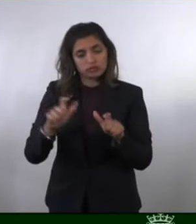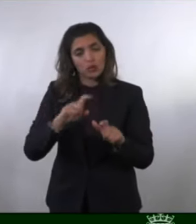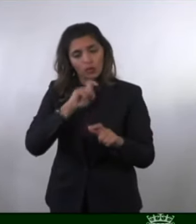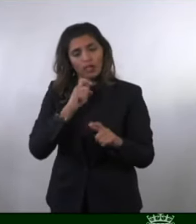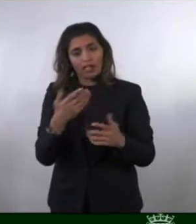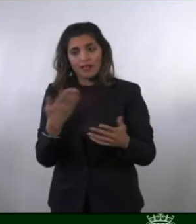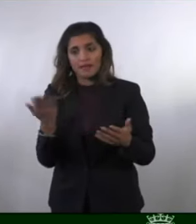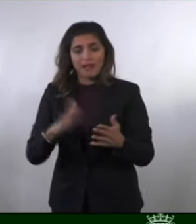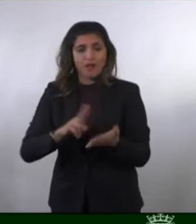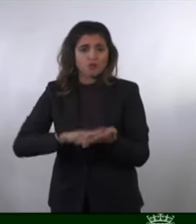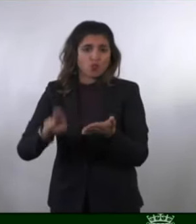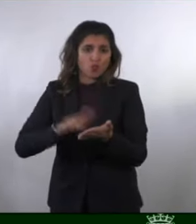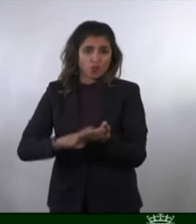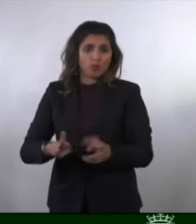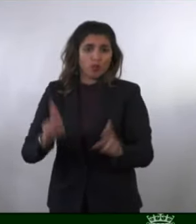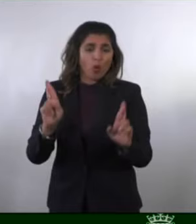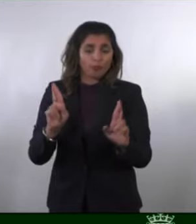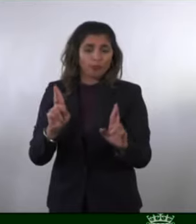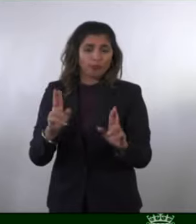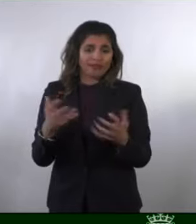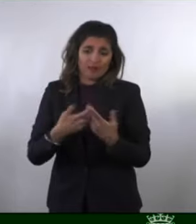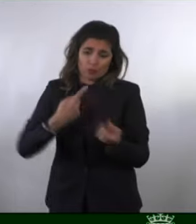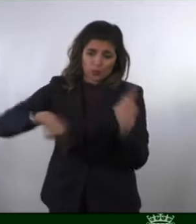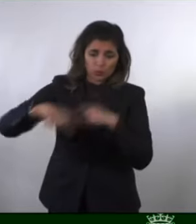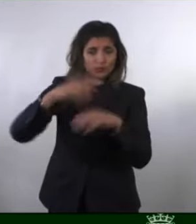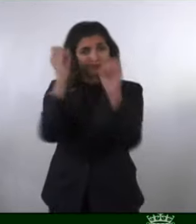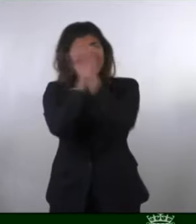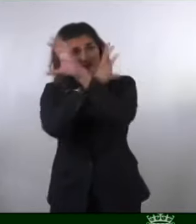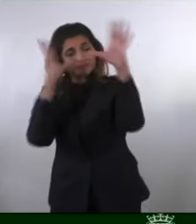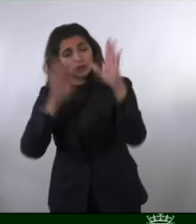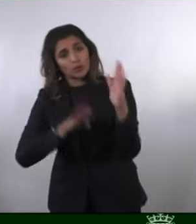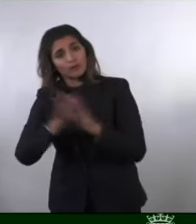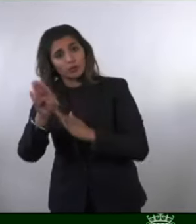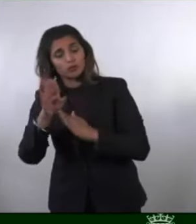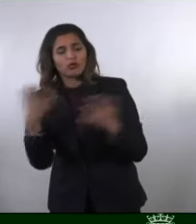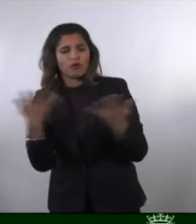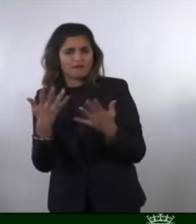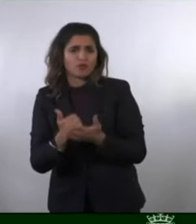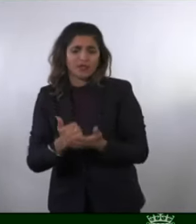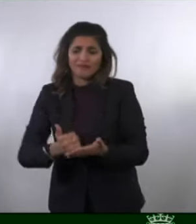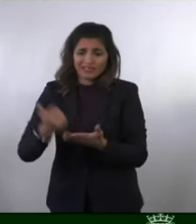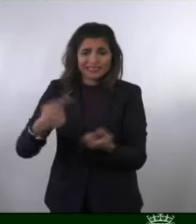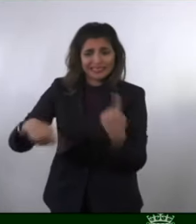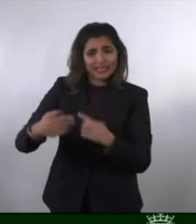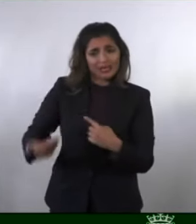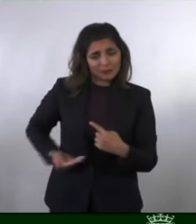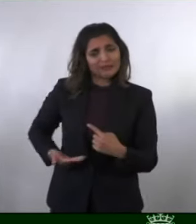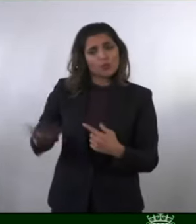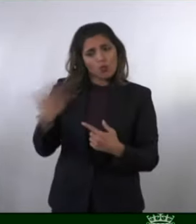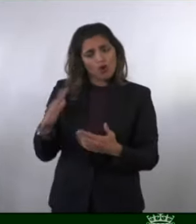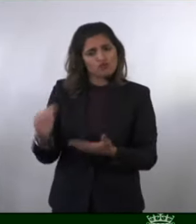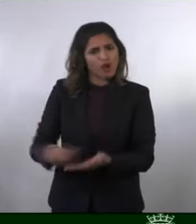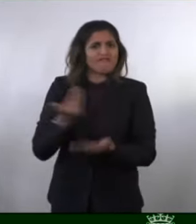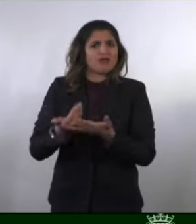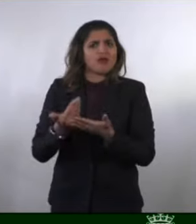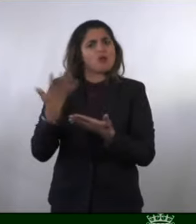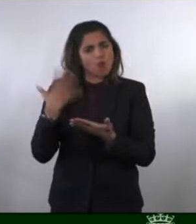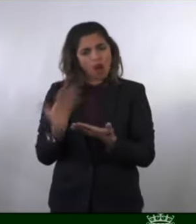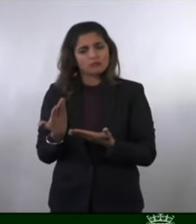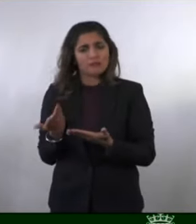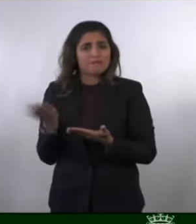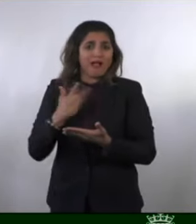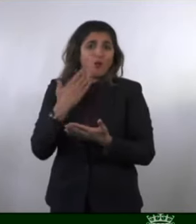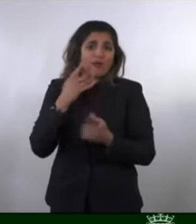in the way we all want, so that those fantastic businesses can recover strongly in the new year. But we're going to do